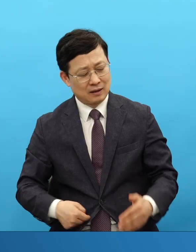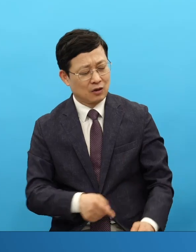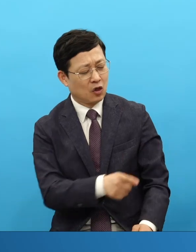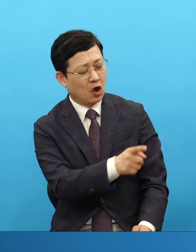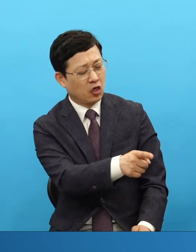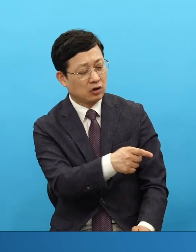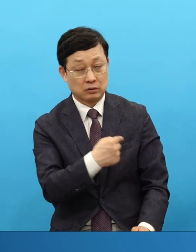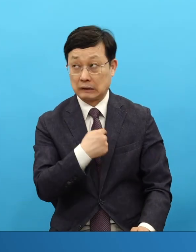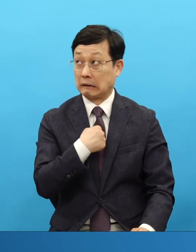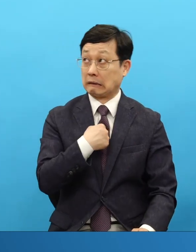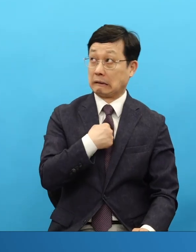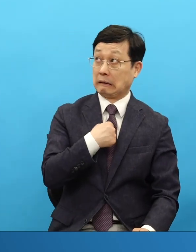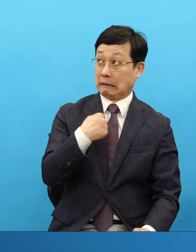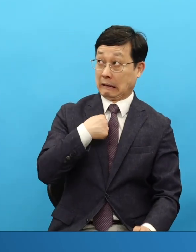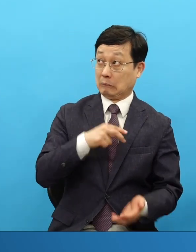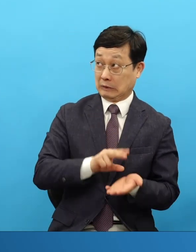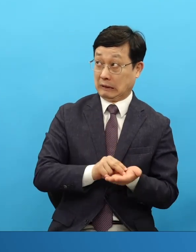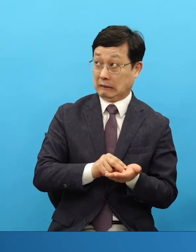do better.